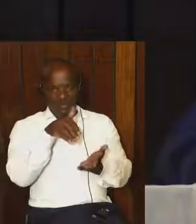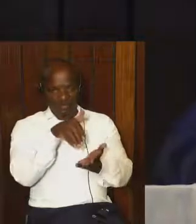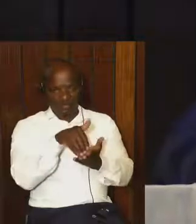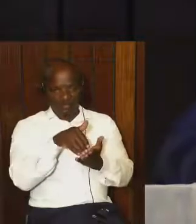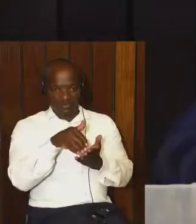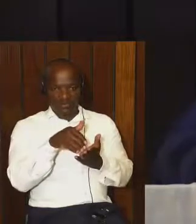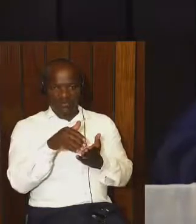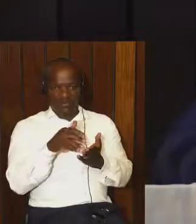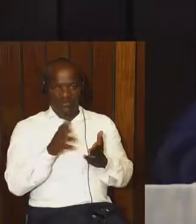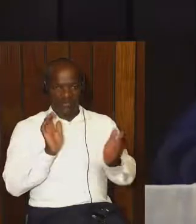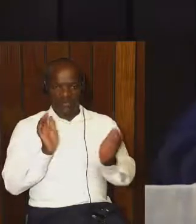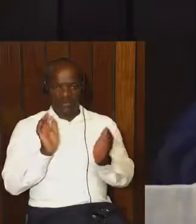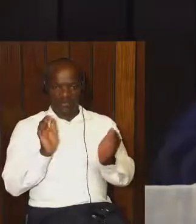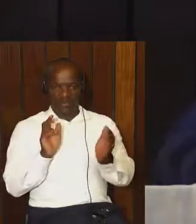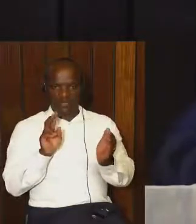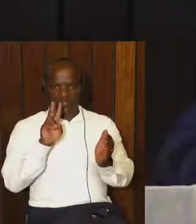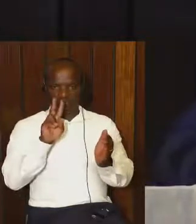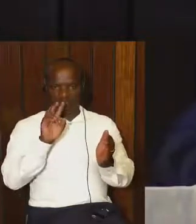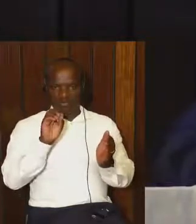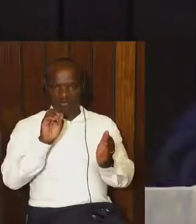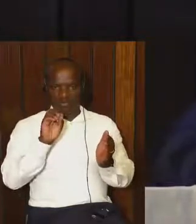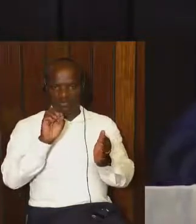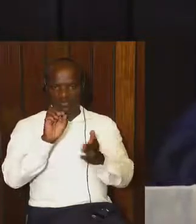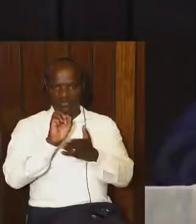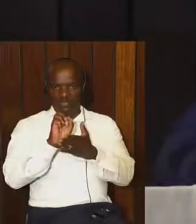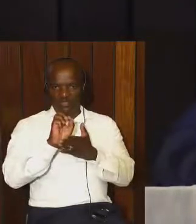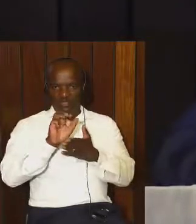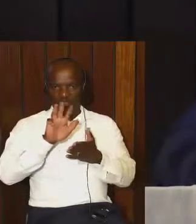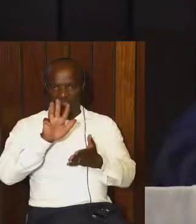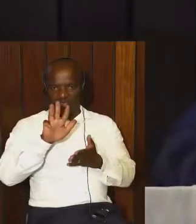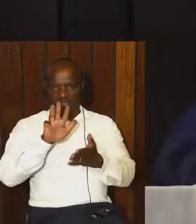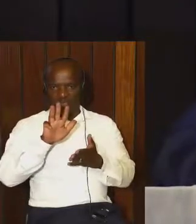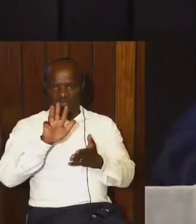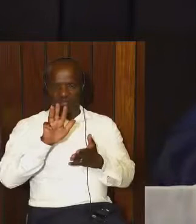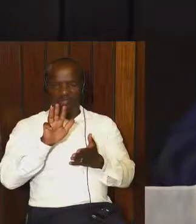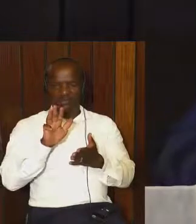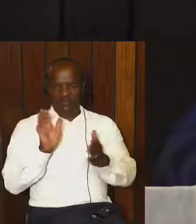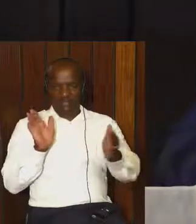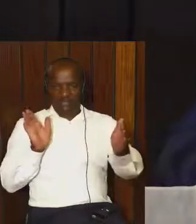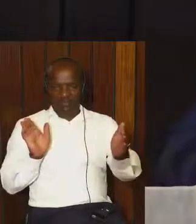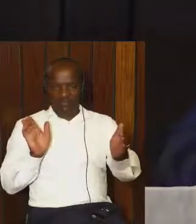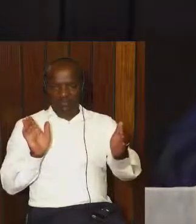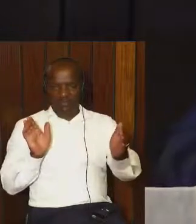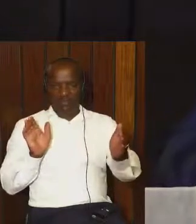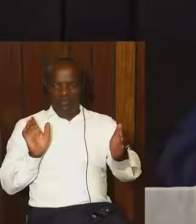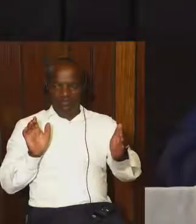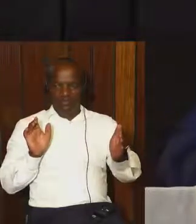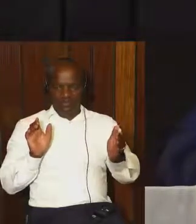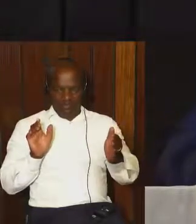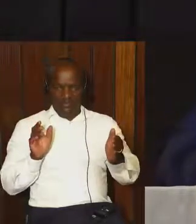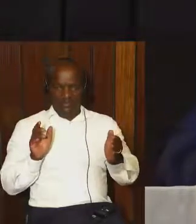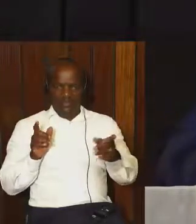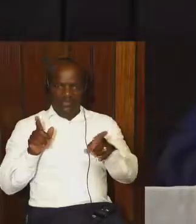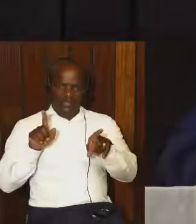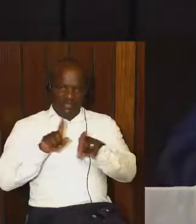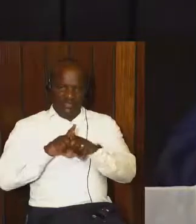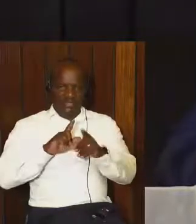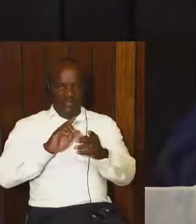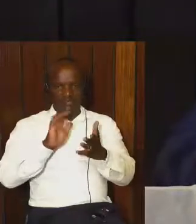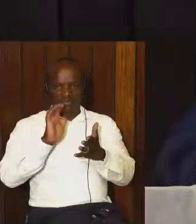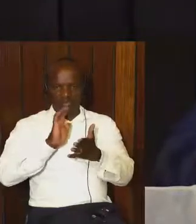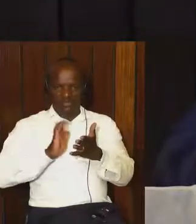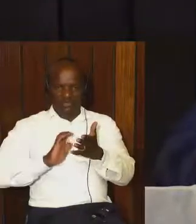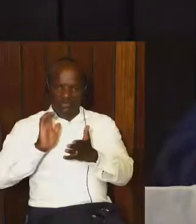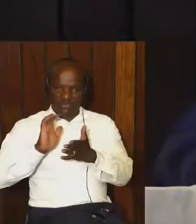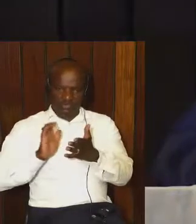around 2019, we've been there, and the story that is narrated on the board is the same story that we received or we